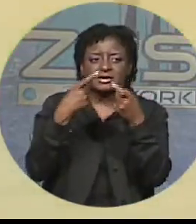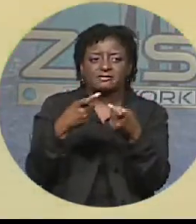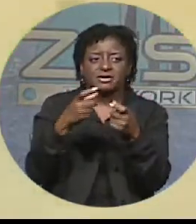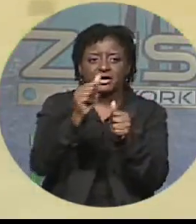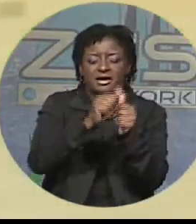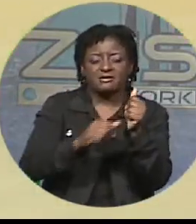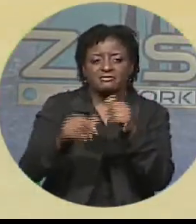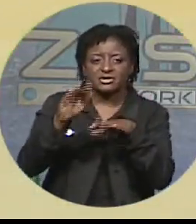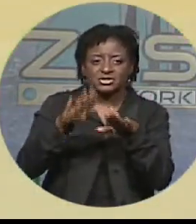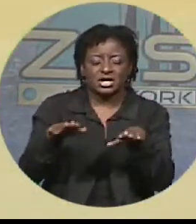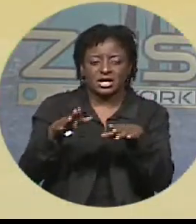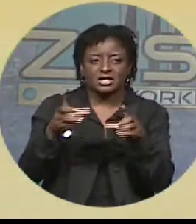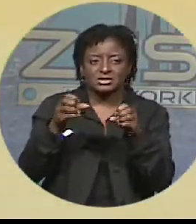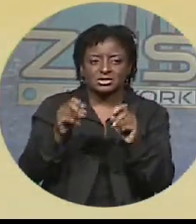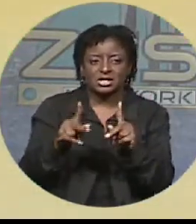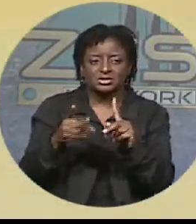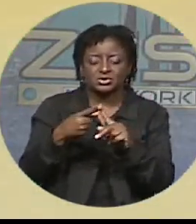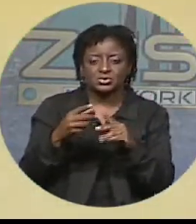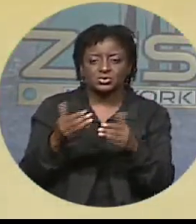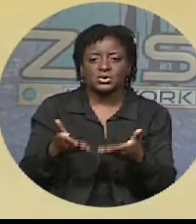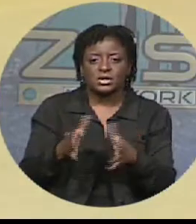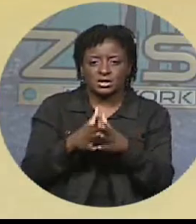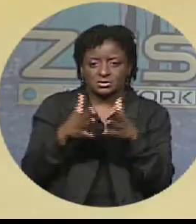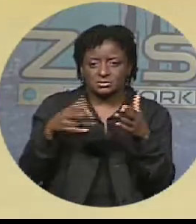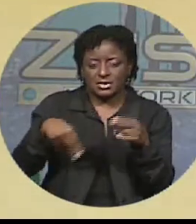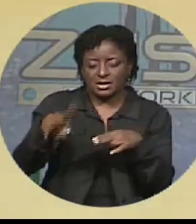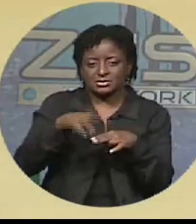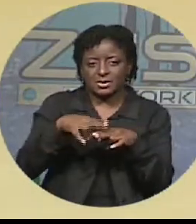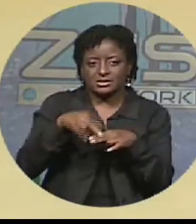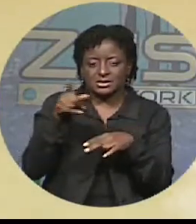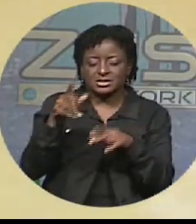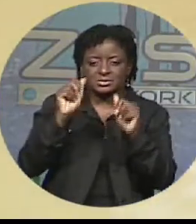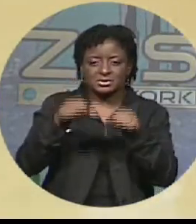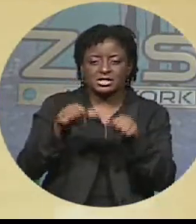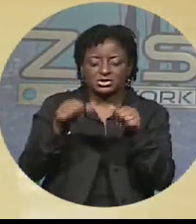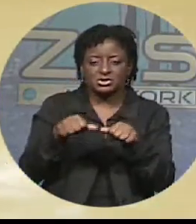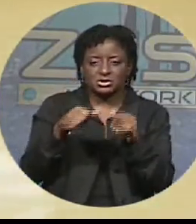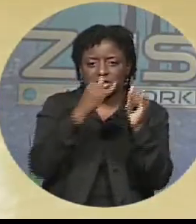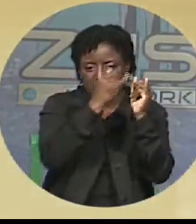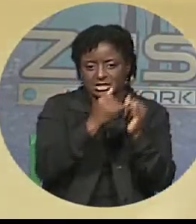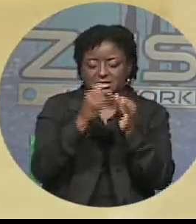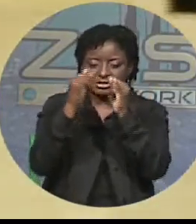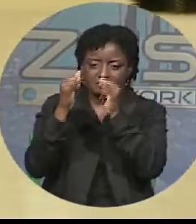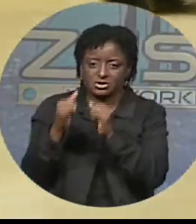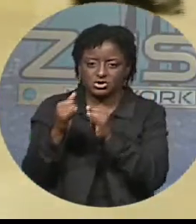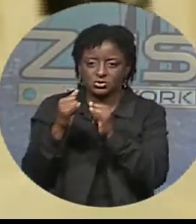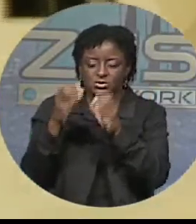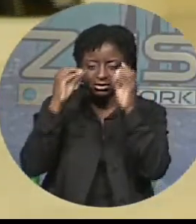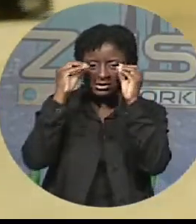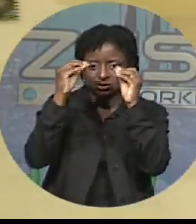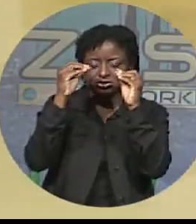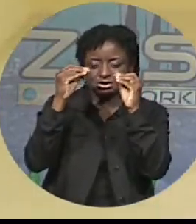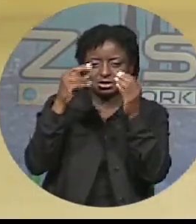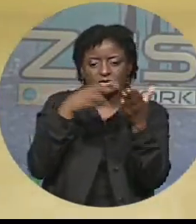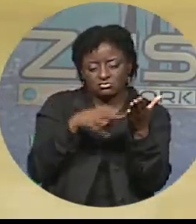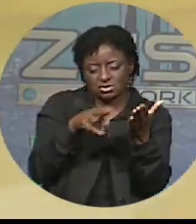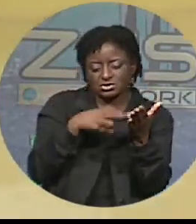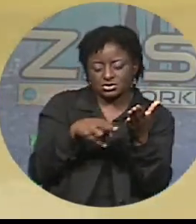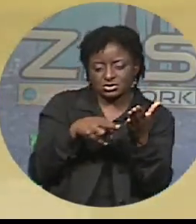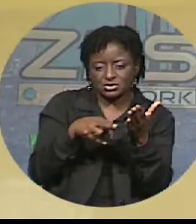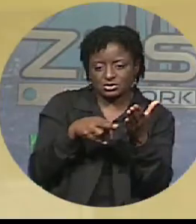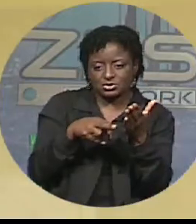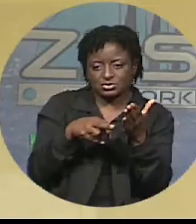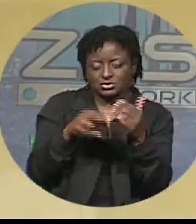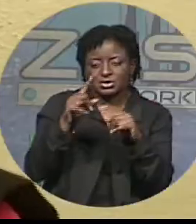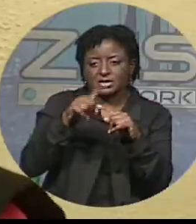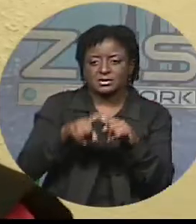chance to maximize his or her potential. Individually based, and as my colleagues have said, research-based. So we're not going to